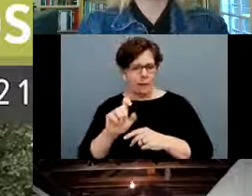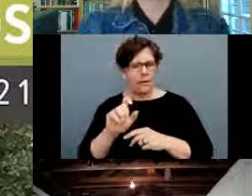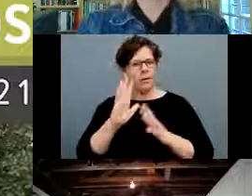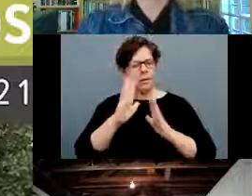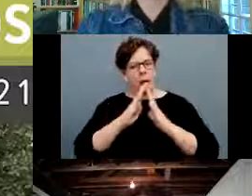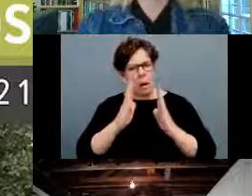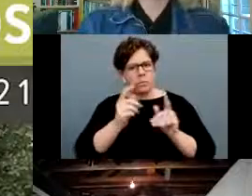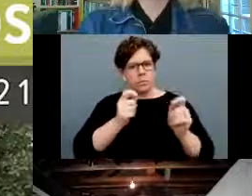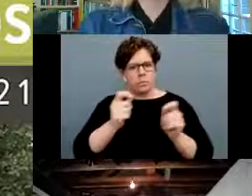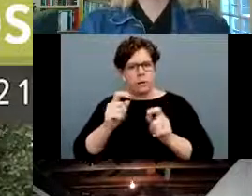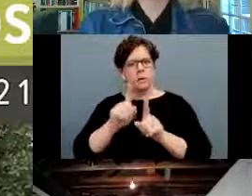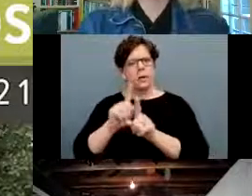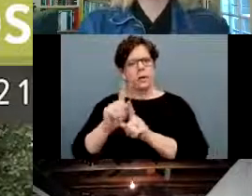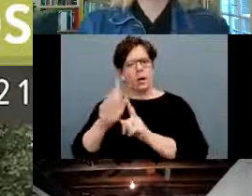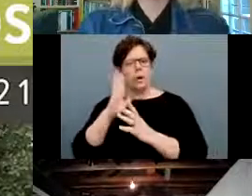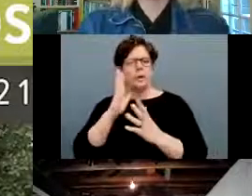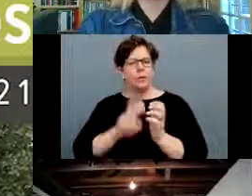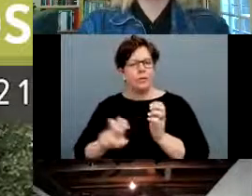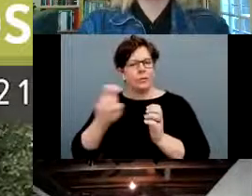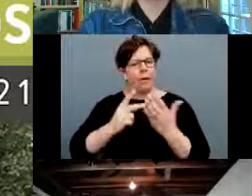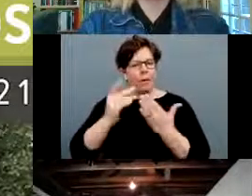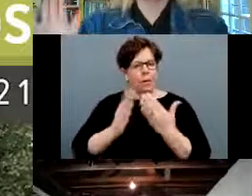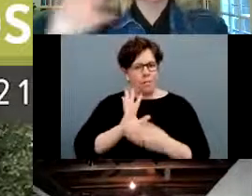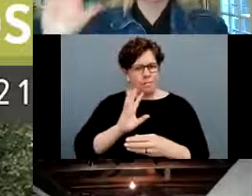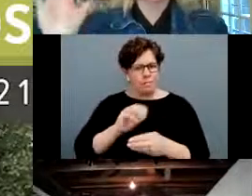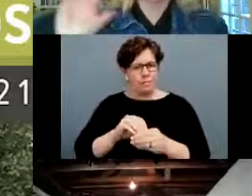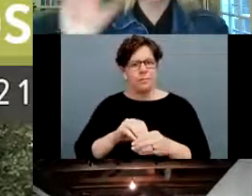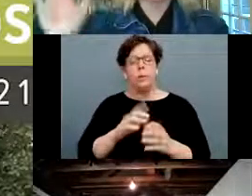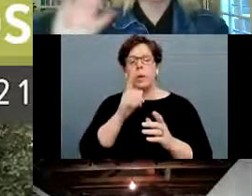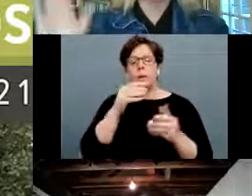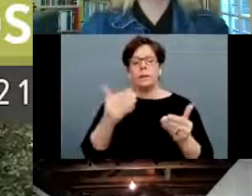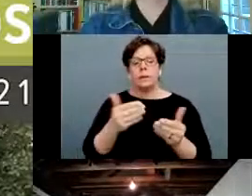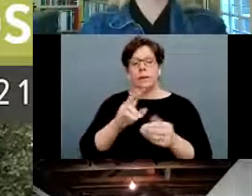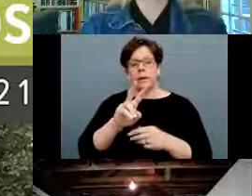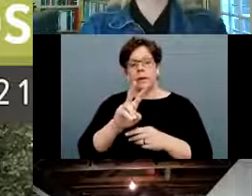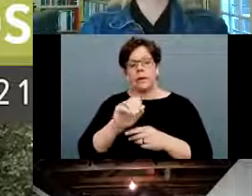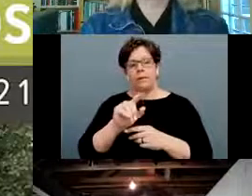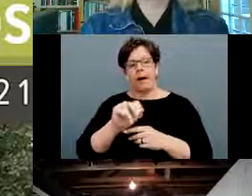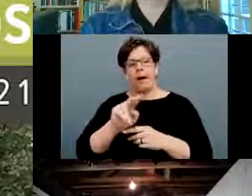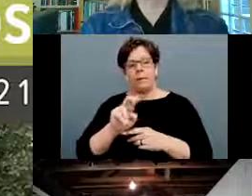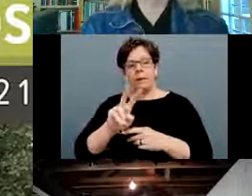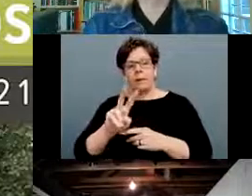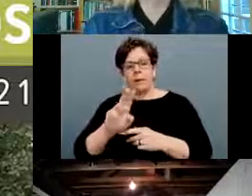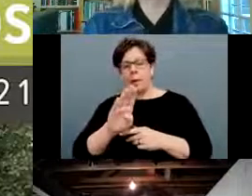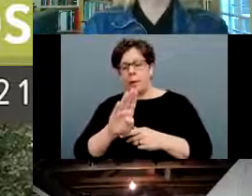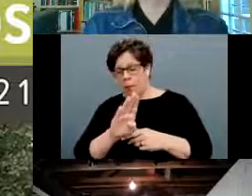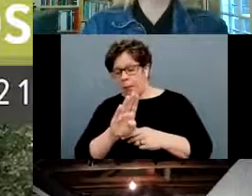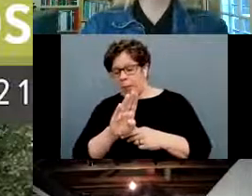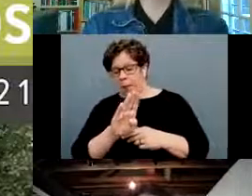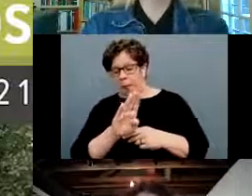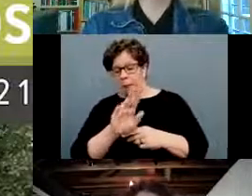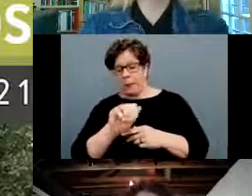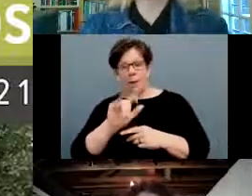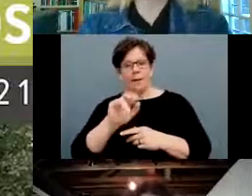program. With me tonight is Valerie Balint. Hello, Valerie. The program